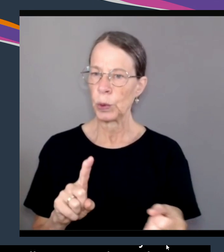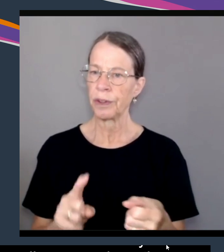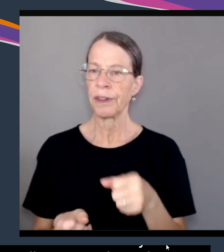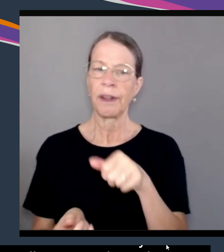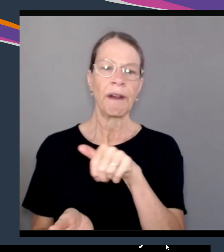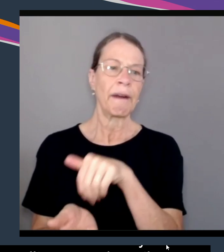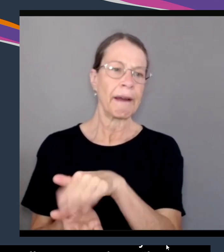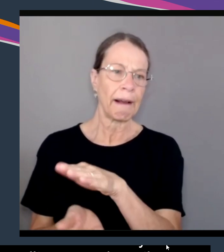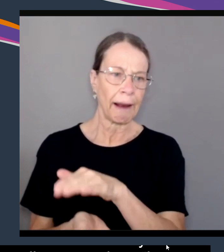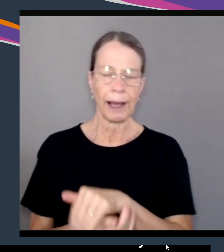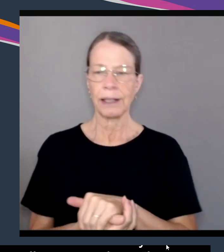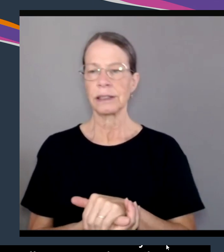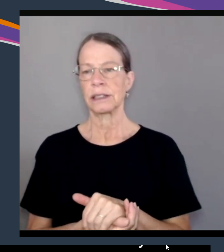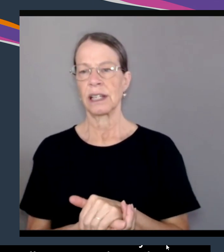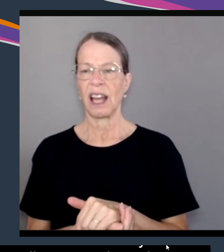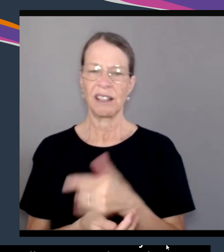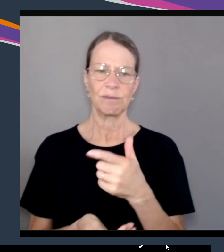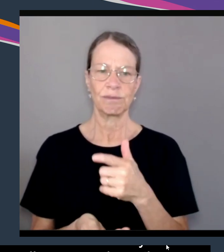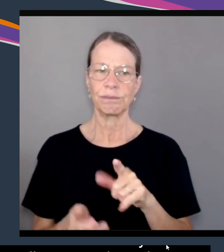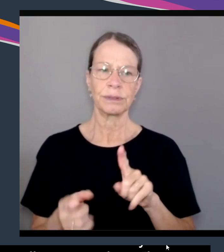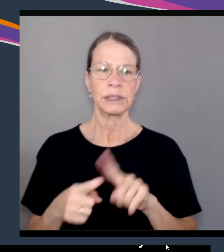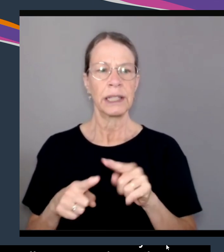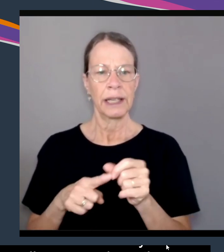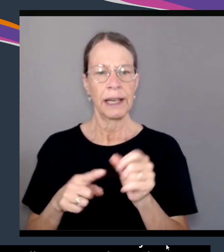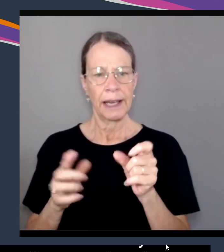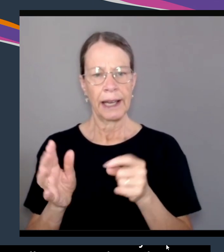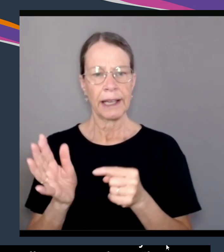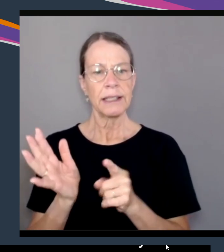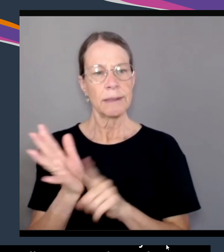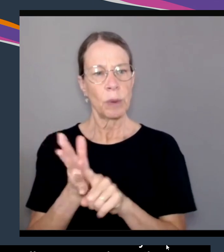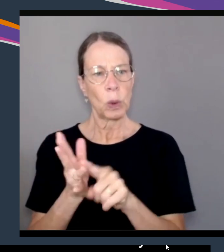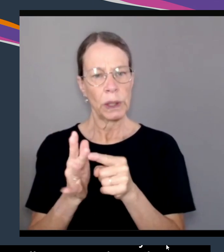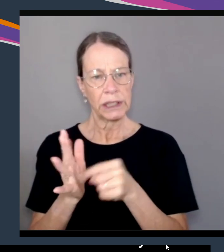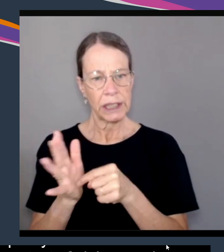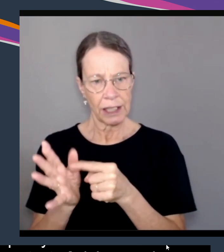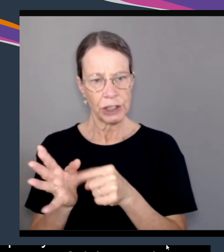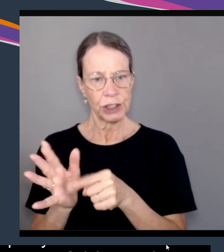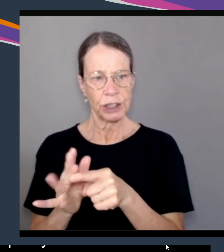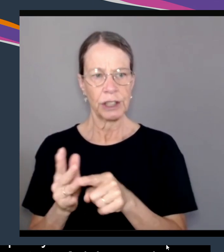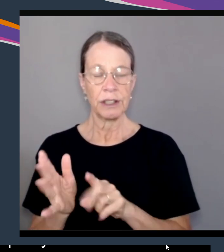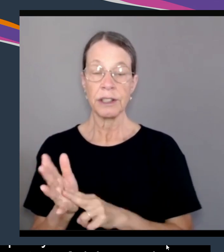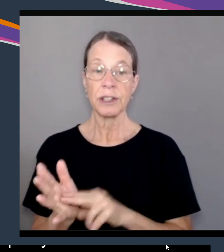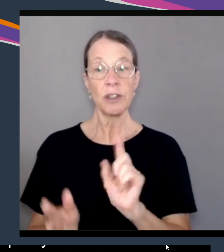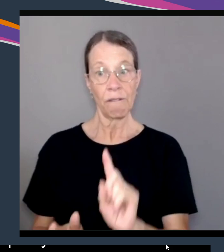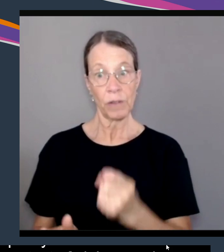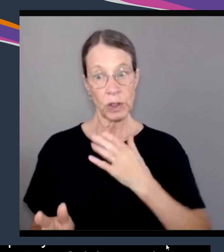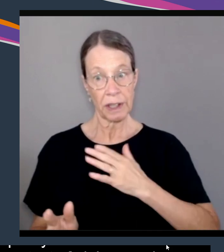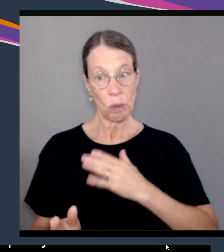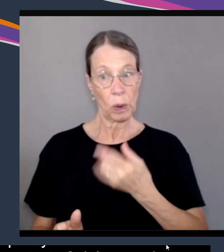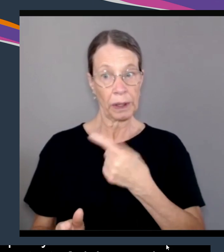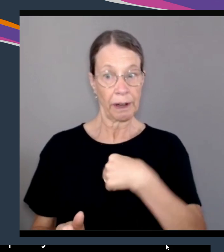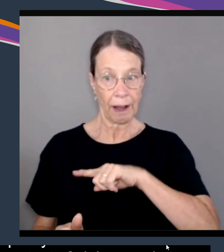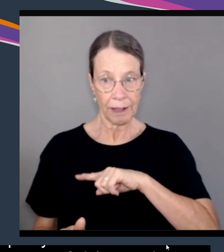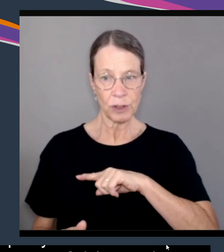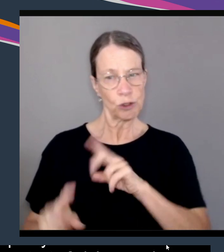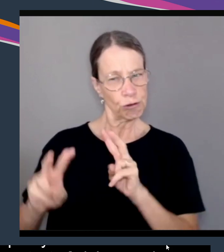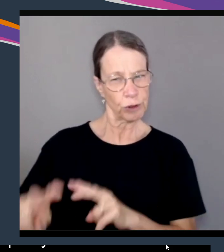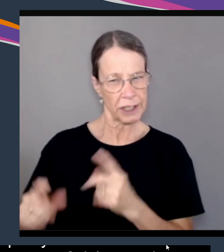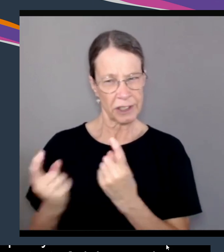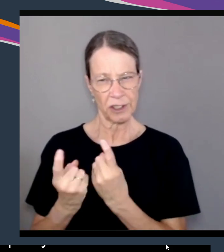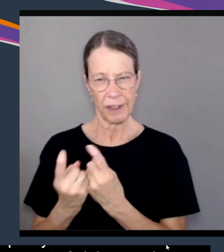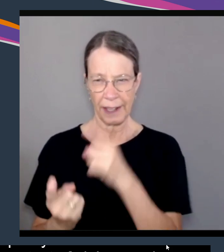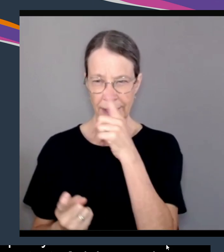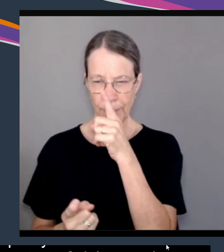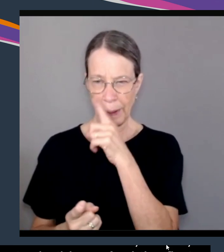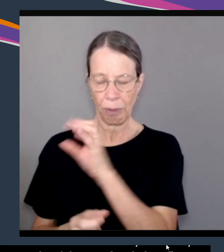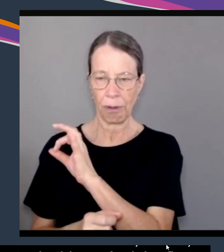they're in fact asking us to do things. And the first was to look at, to deliver research that looks at questions that are overlooked, but the second was to